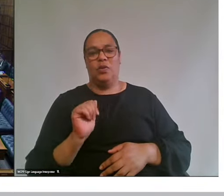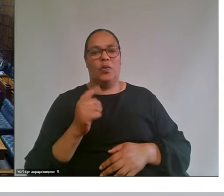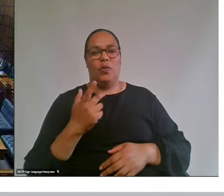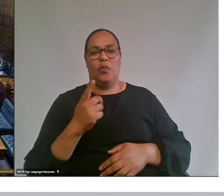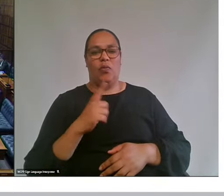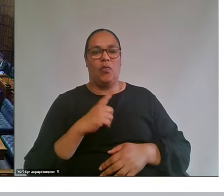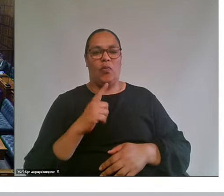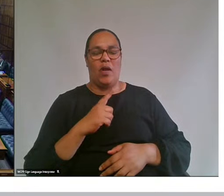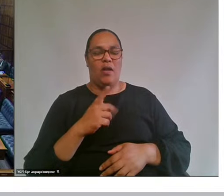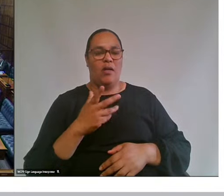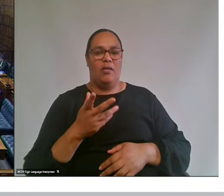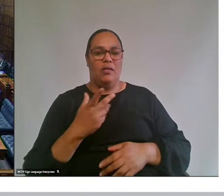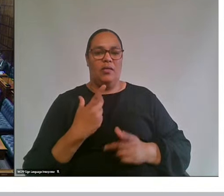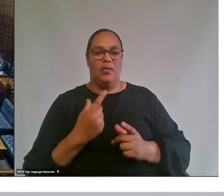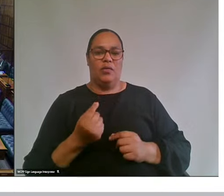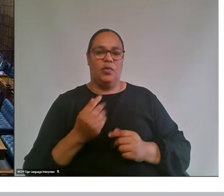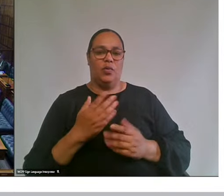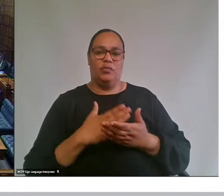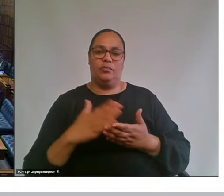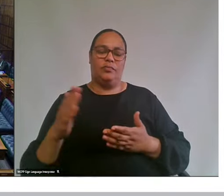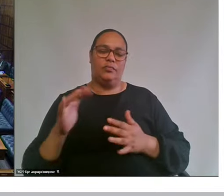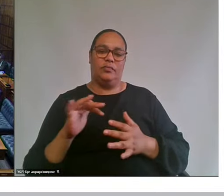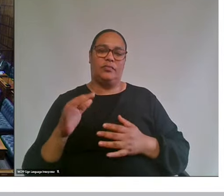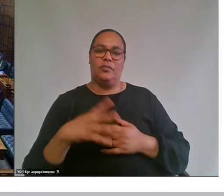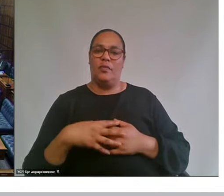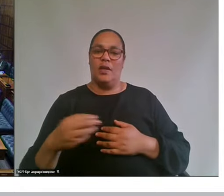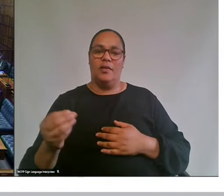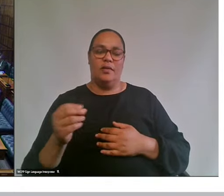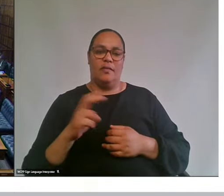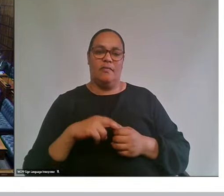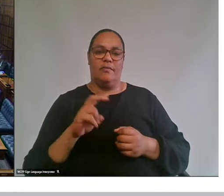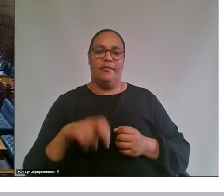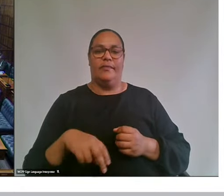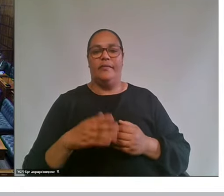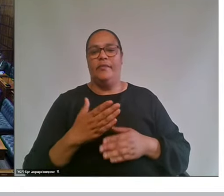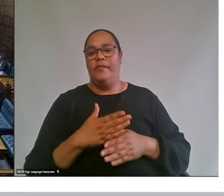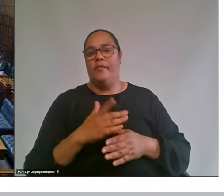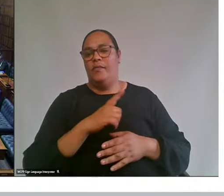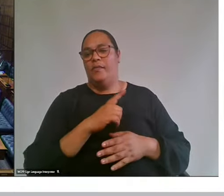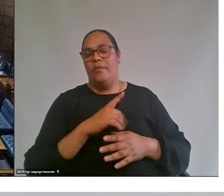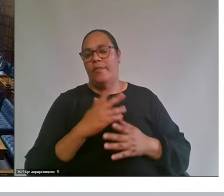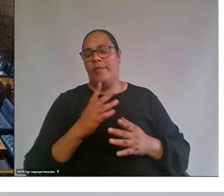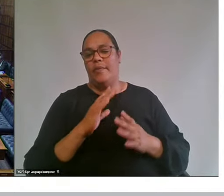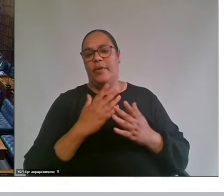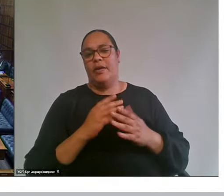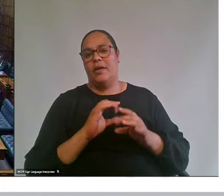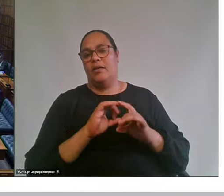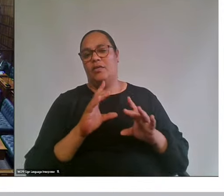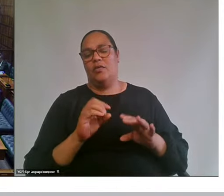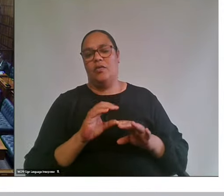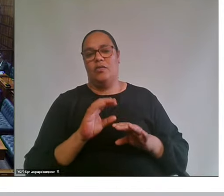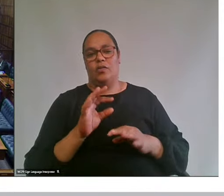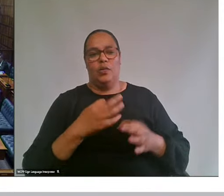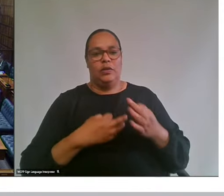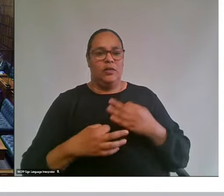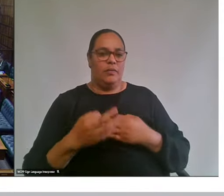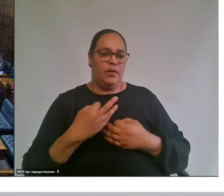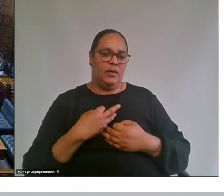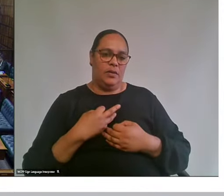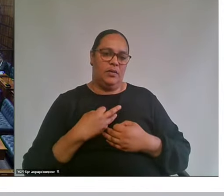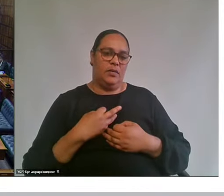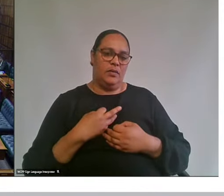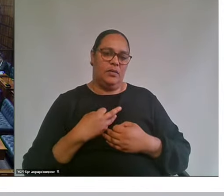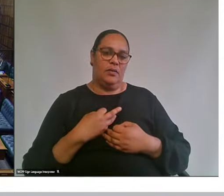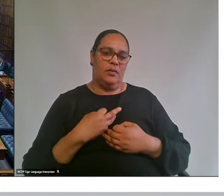exodos of these people living you know can we maybe be taken into confidence as to this